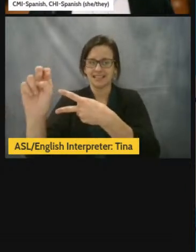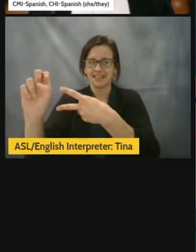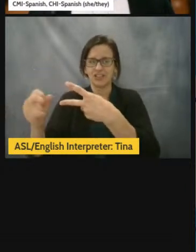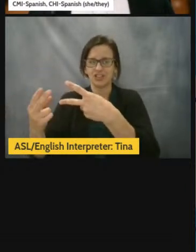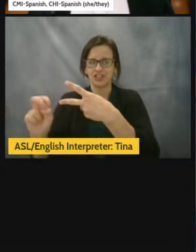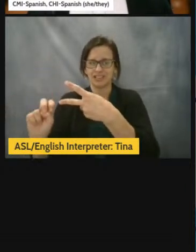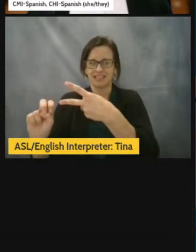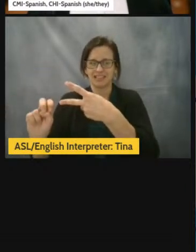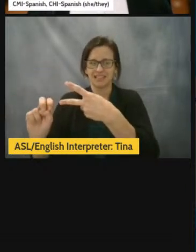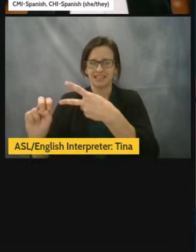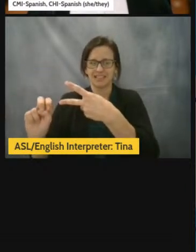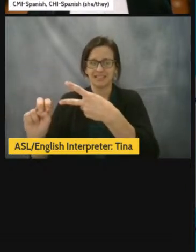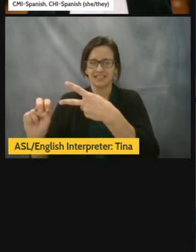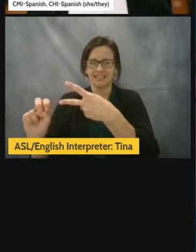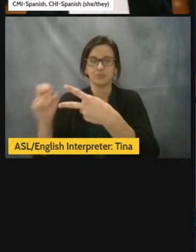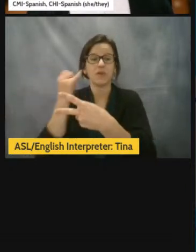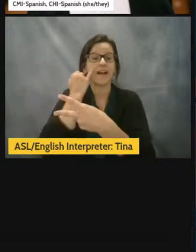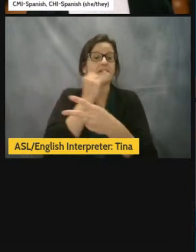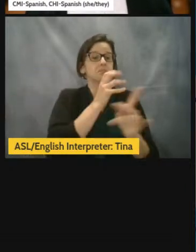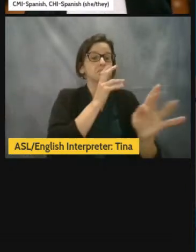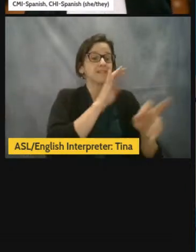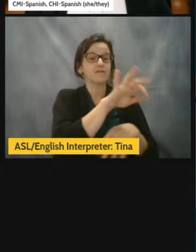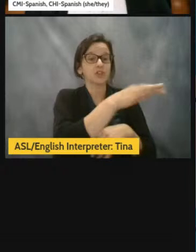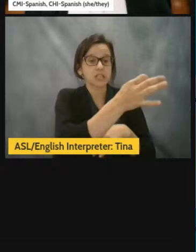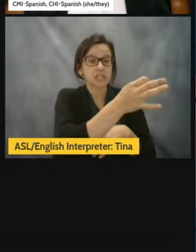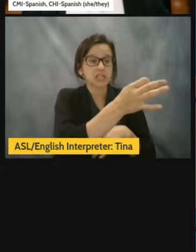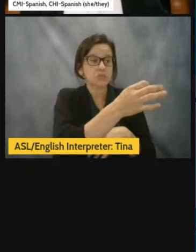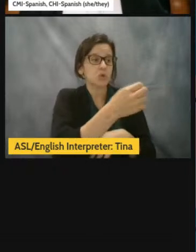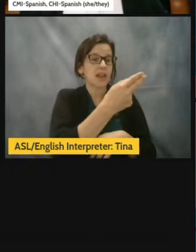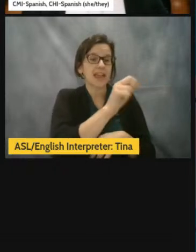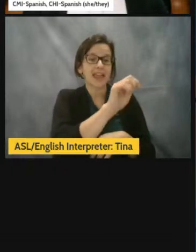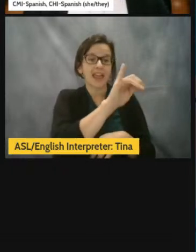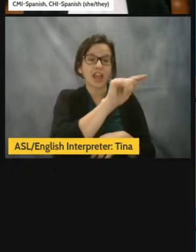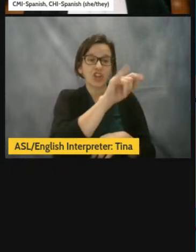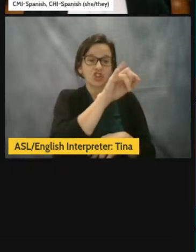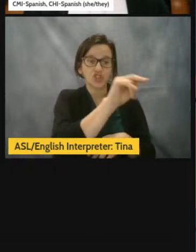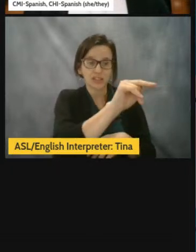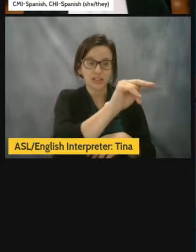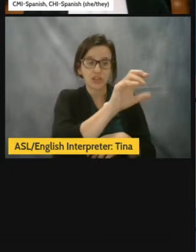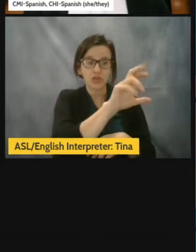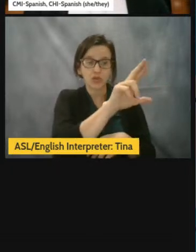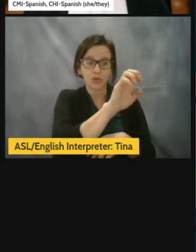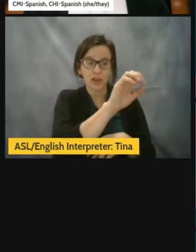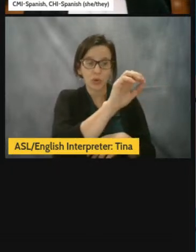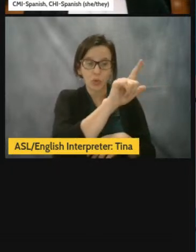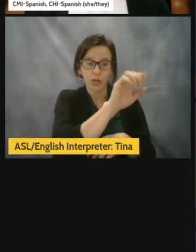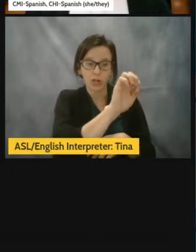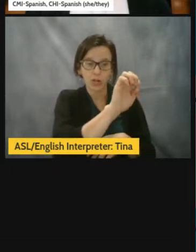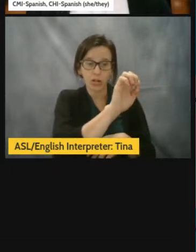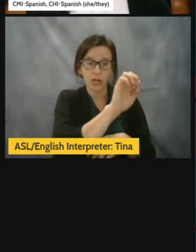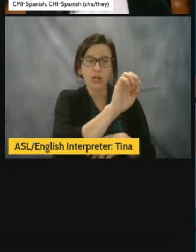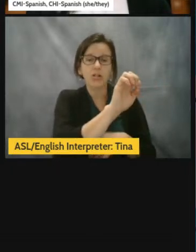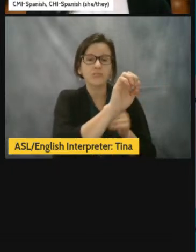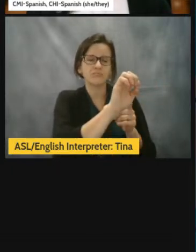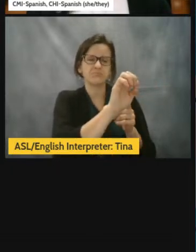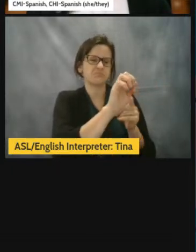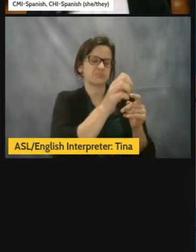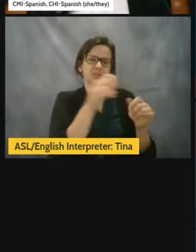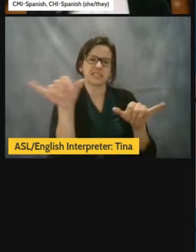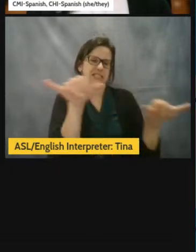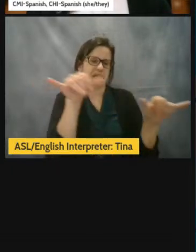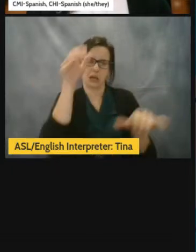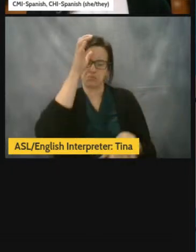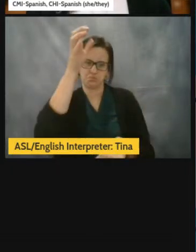if you speak a language like French or even Haitian Creole, these languages follow very similar